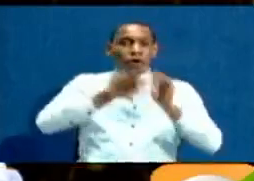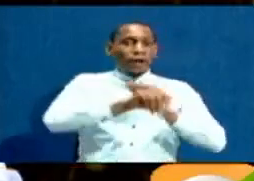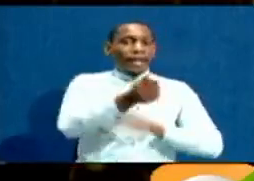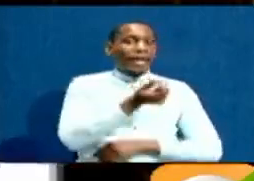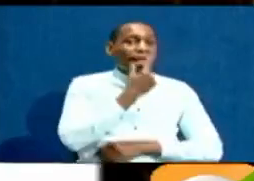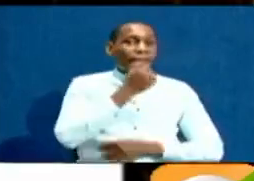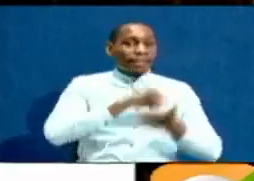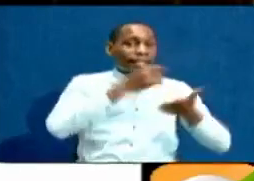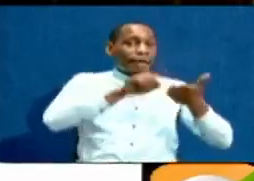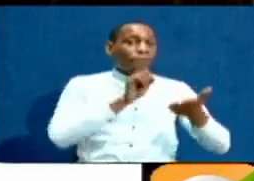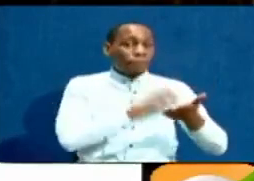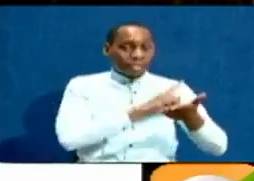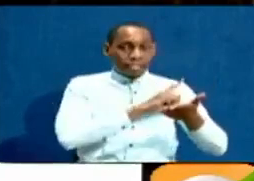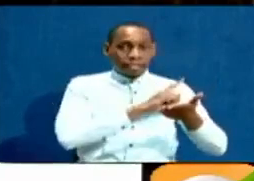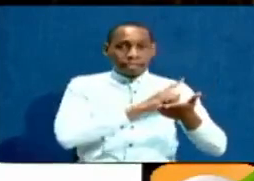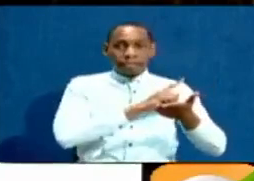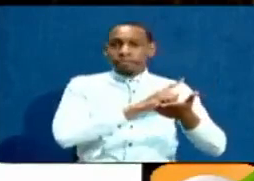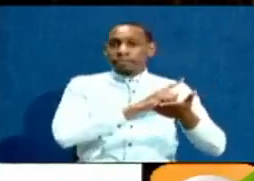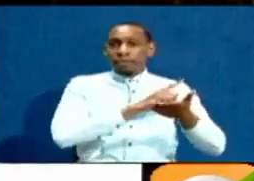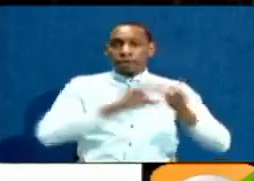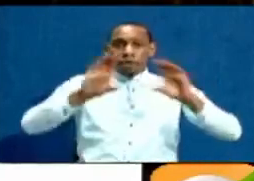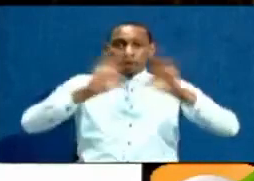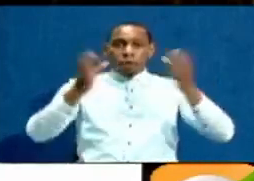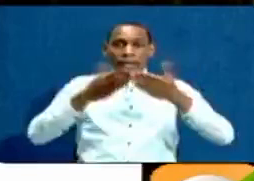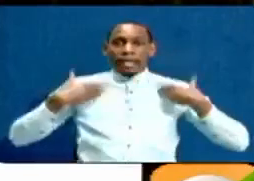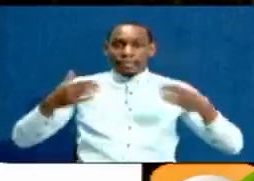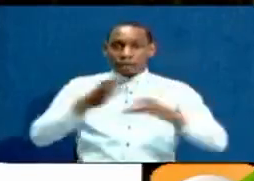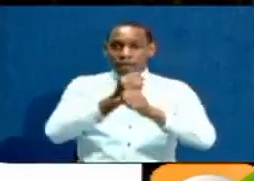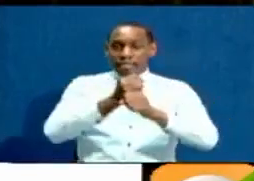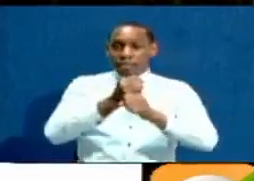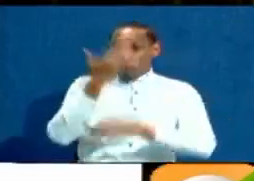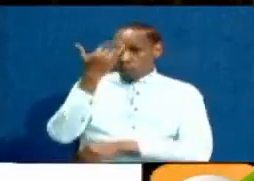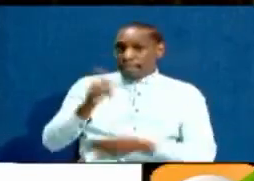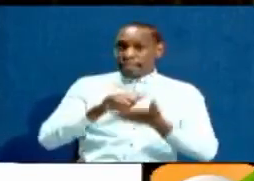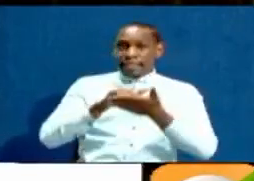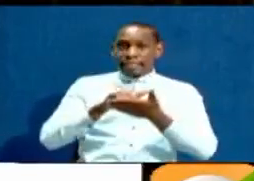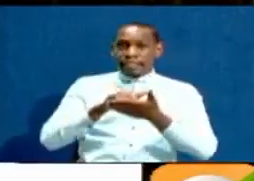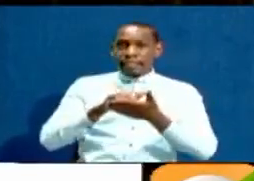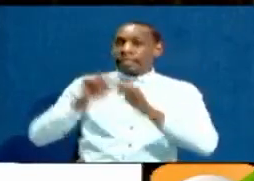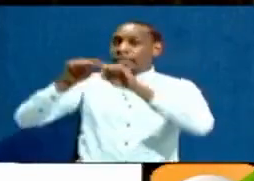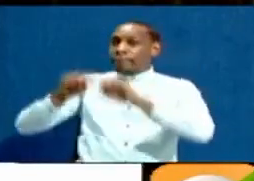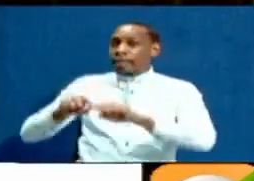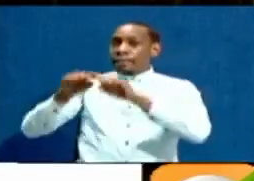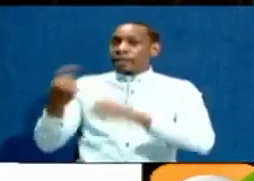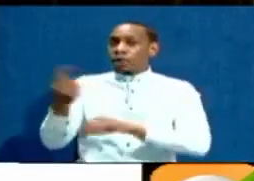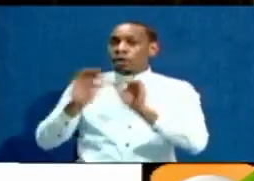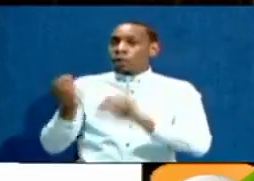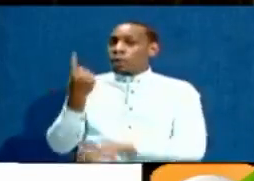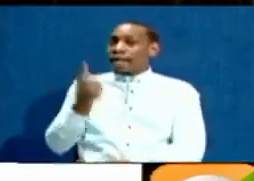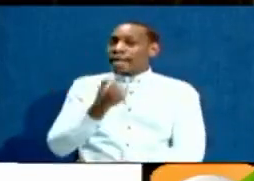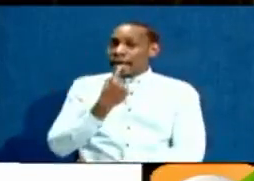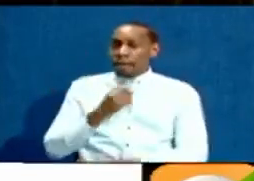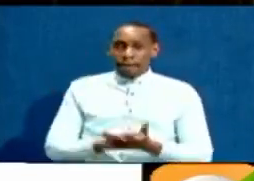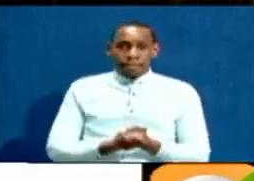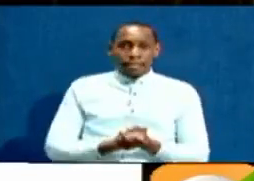other vaccines that have been approved within the World Health Organization, so that we will not be relying only on one type of